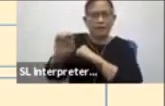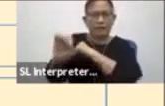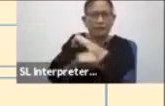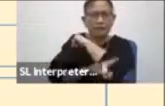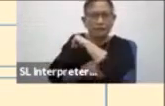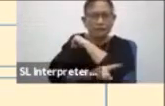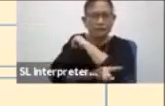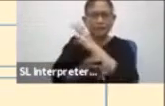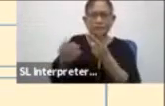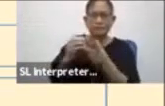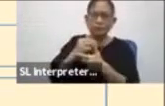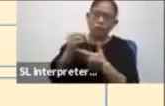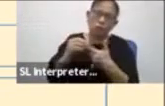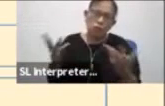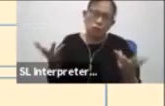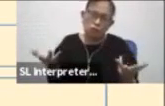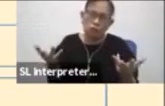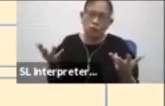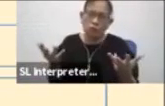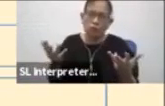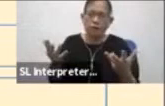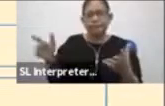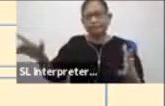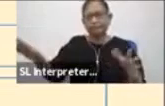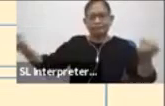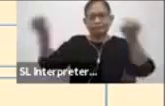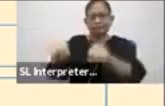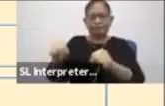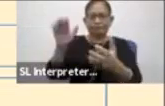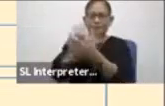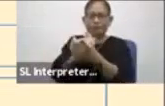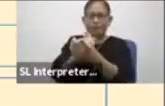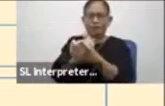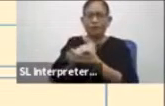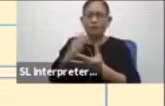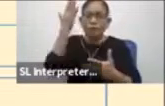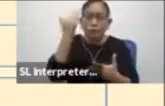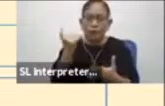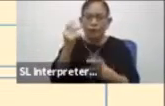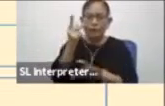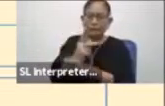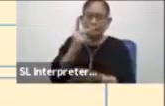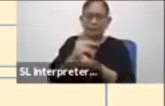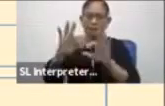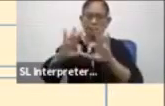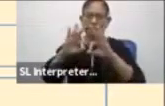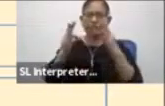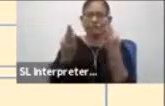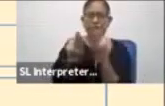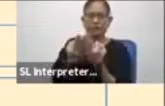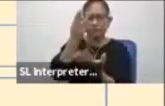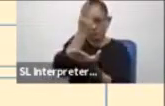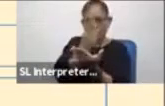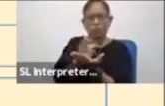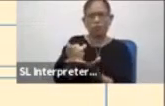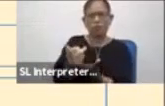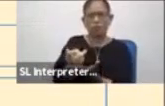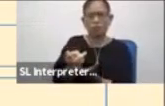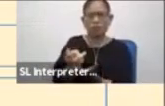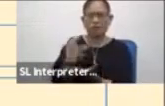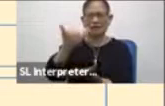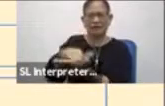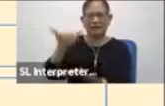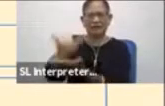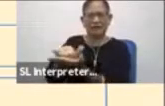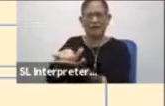family, or get them married to keep the family honor. And this is why many of the women or